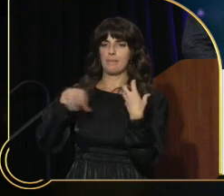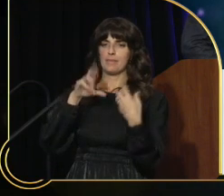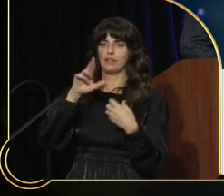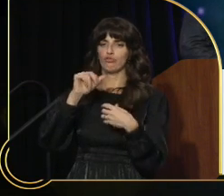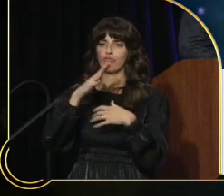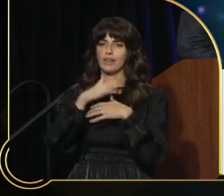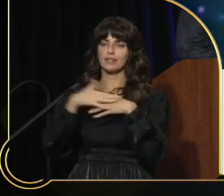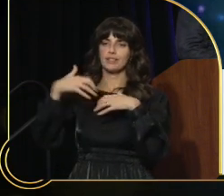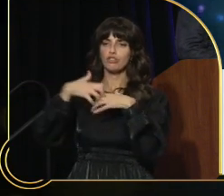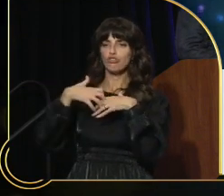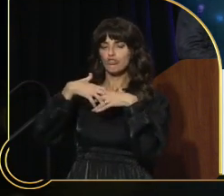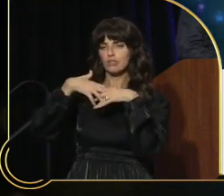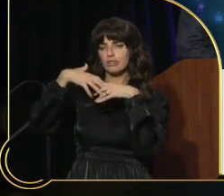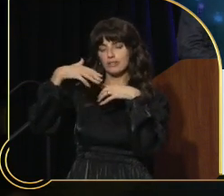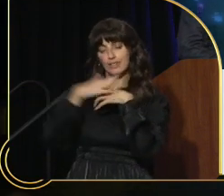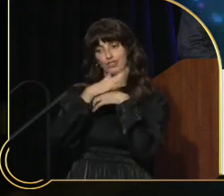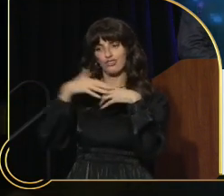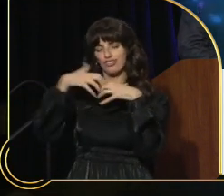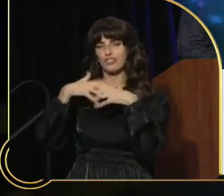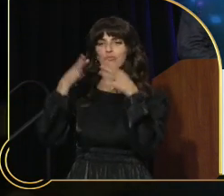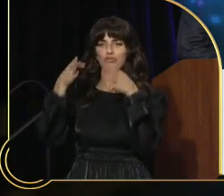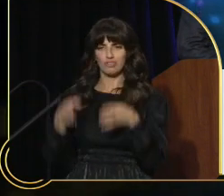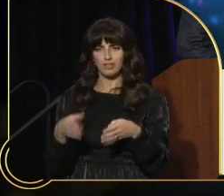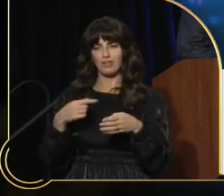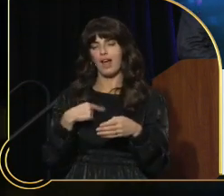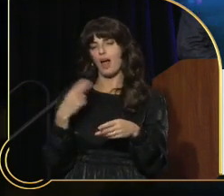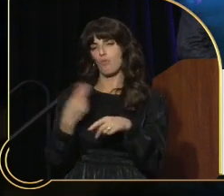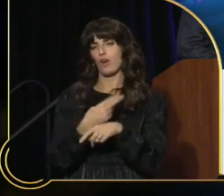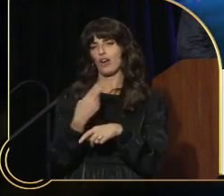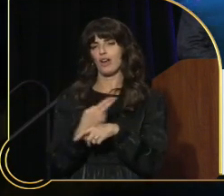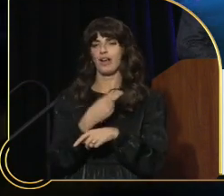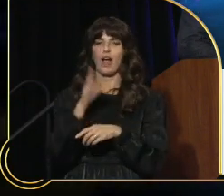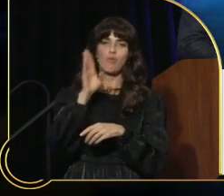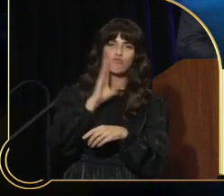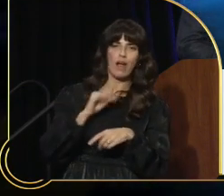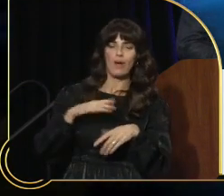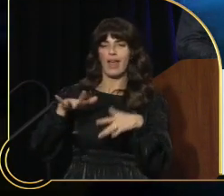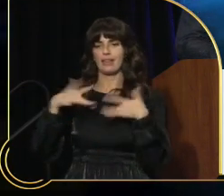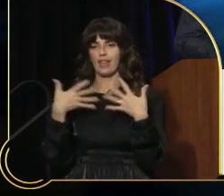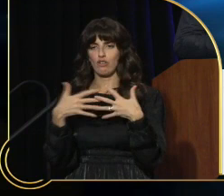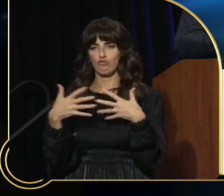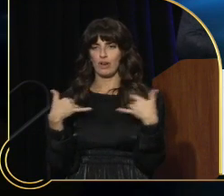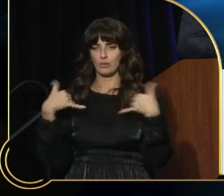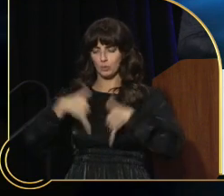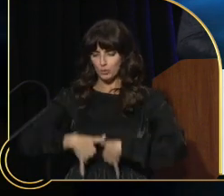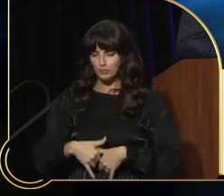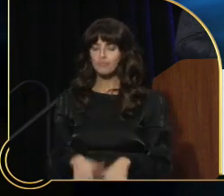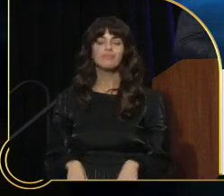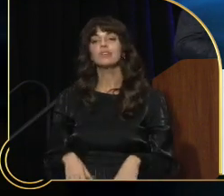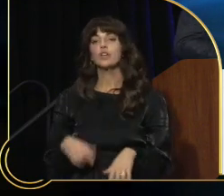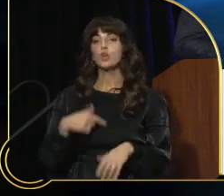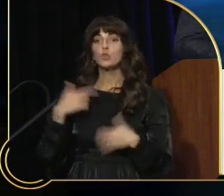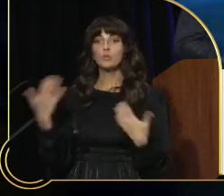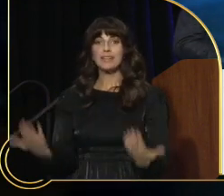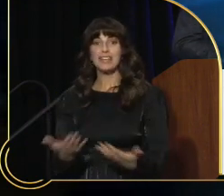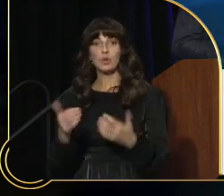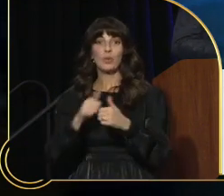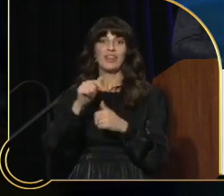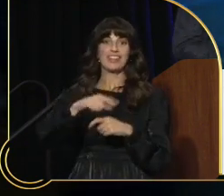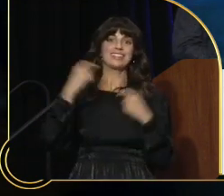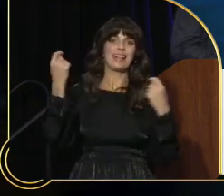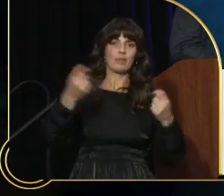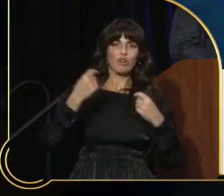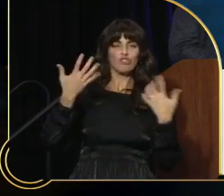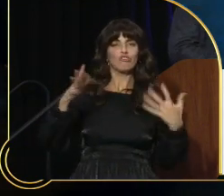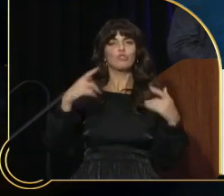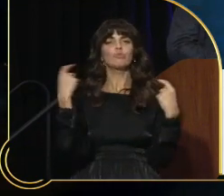light gray and blue suit. And it's great to be here with you all. To be here at this celebration is to celebrate